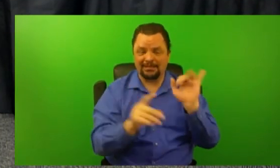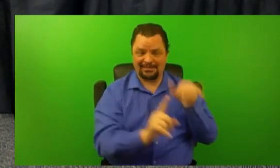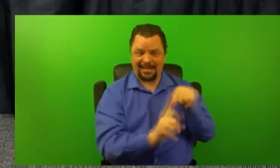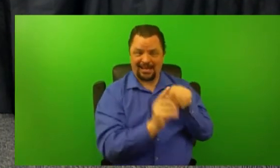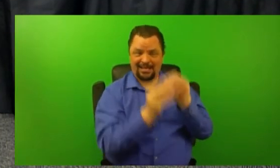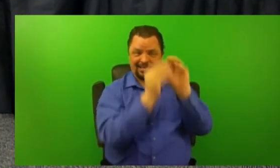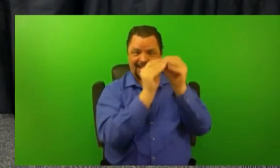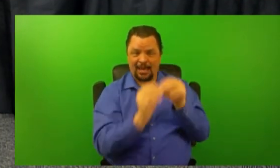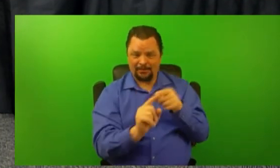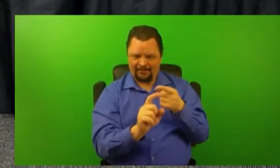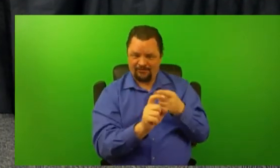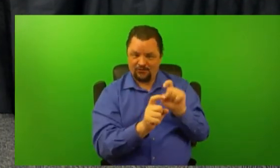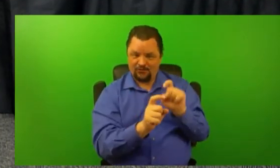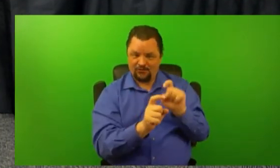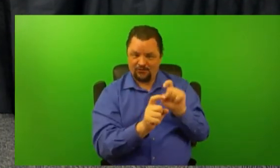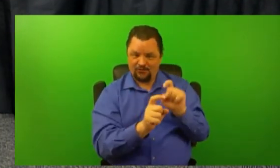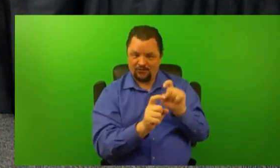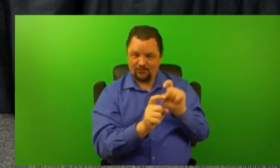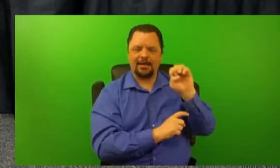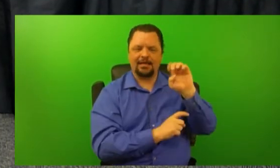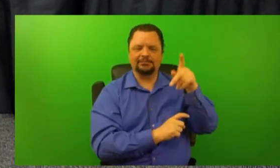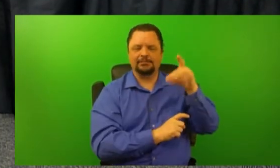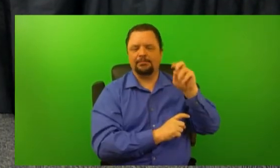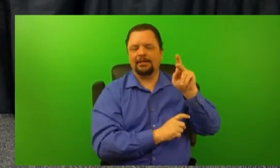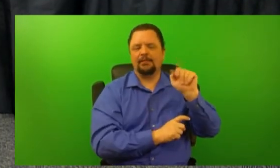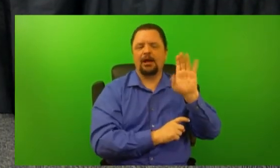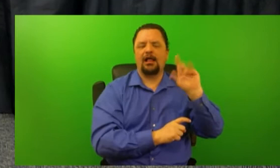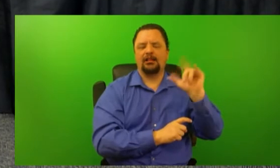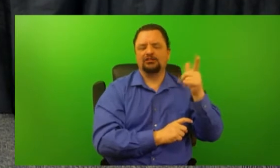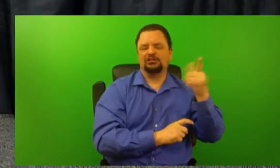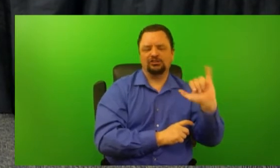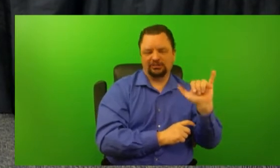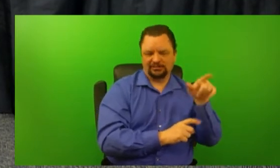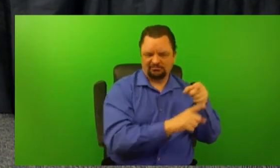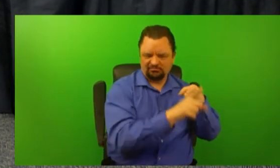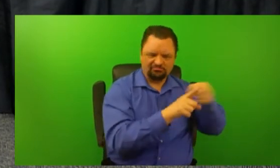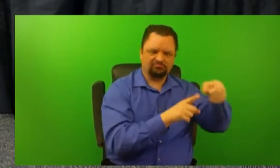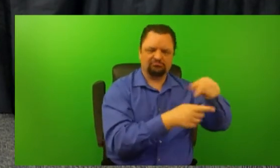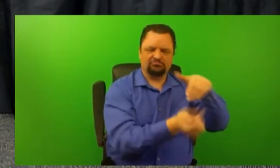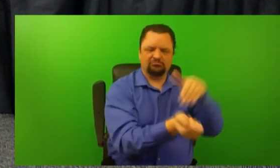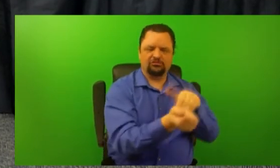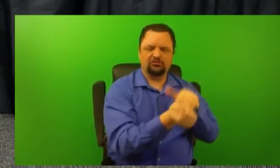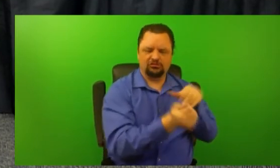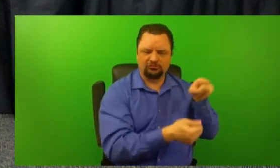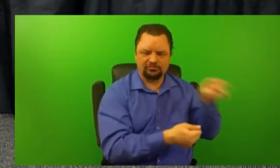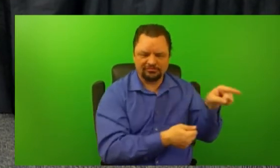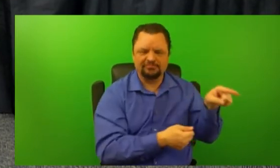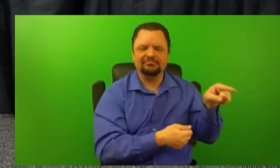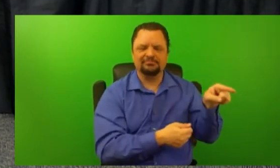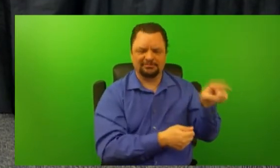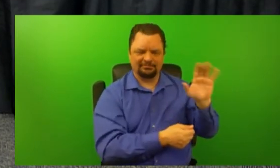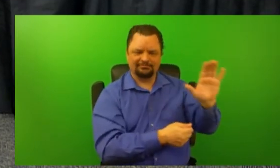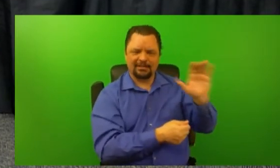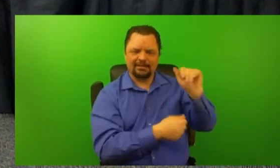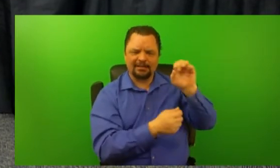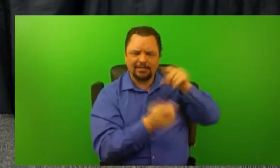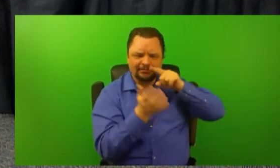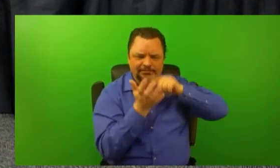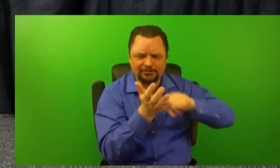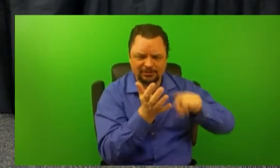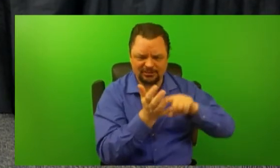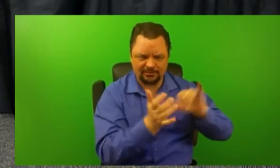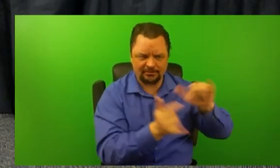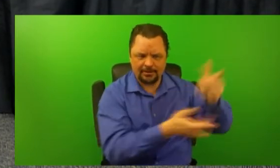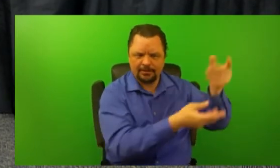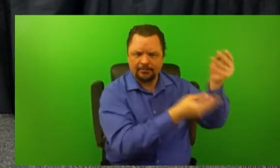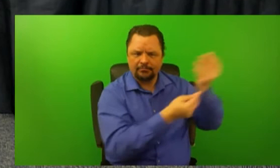epidemiologists, disease intervention specialists, and case investigators that we are able to share that richness of data with the community. So